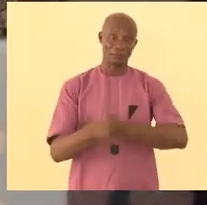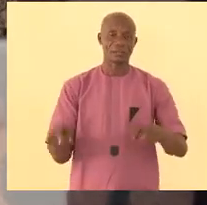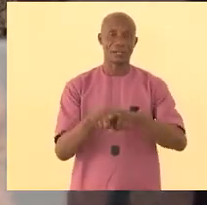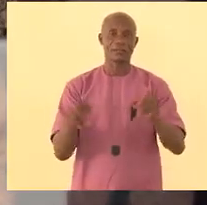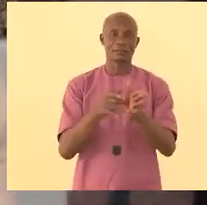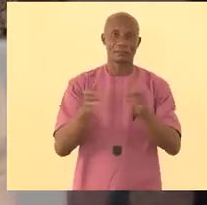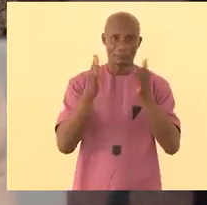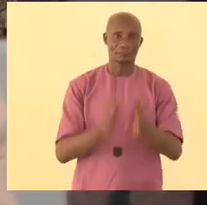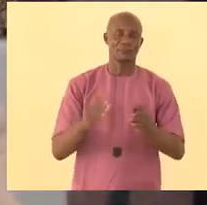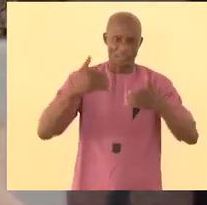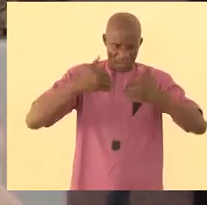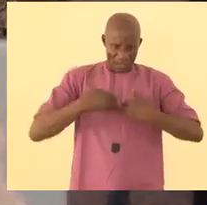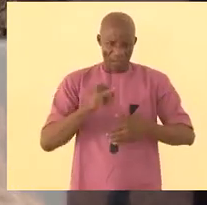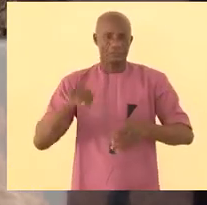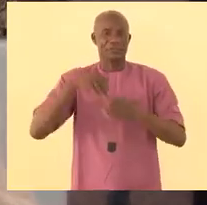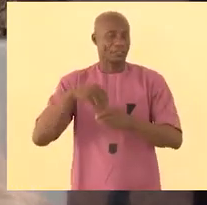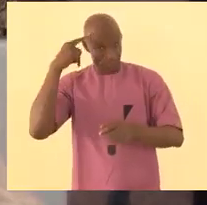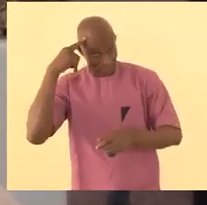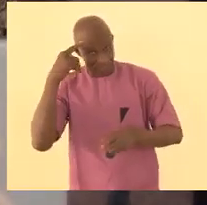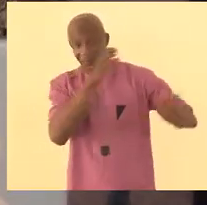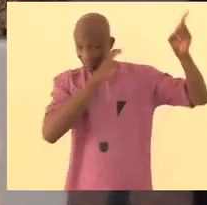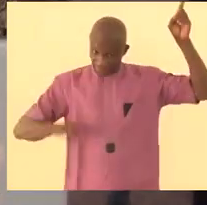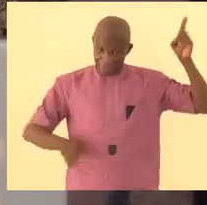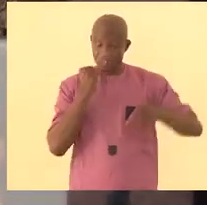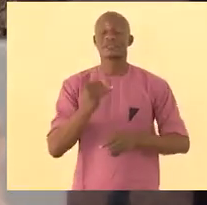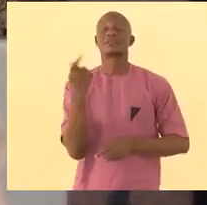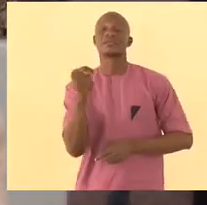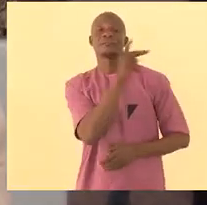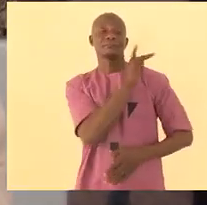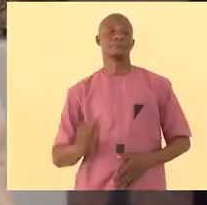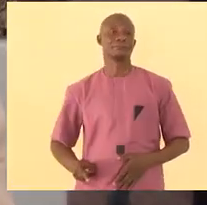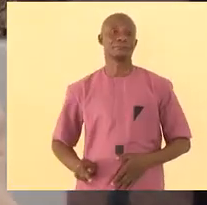Christians, bearing in mind that Christ is the King